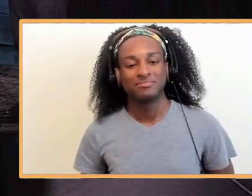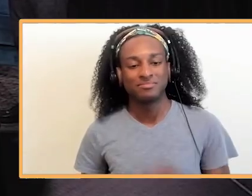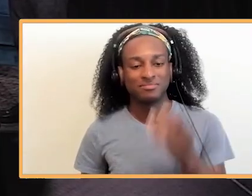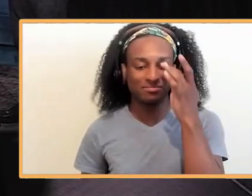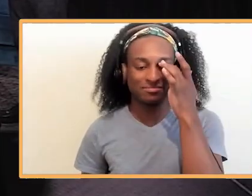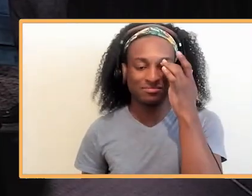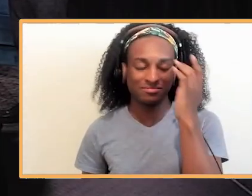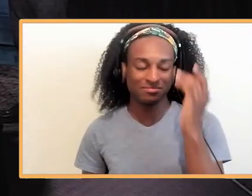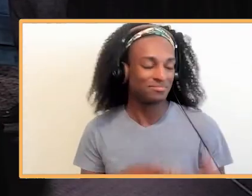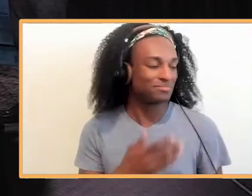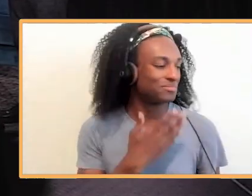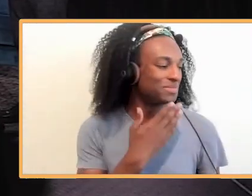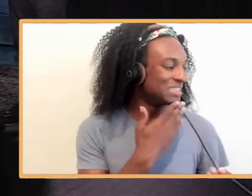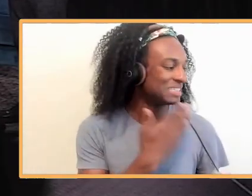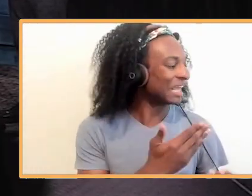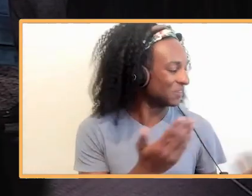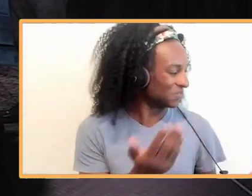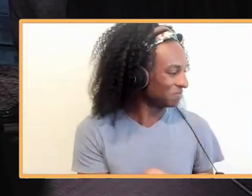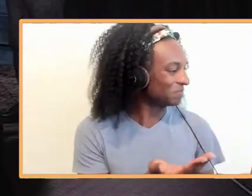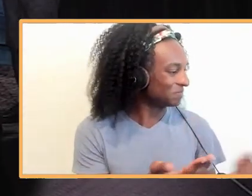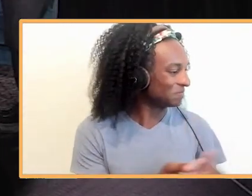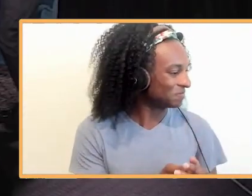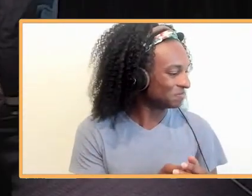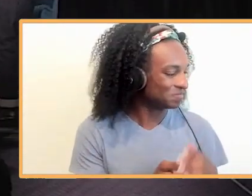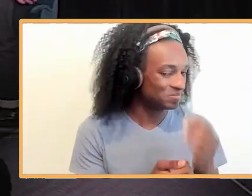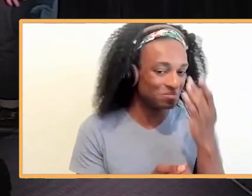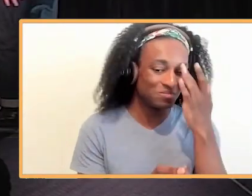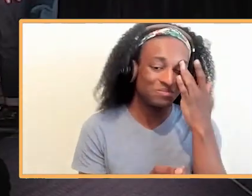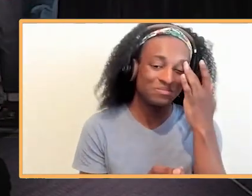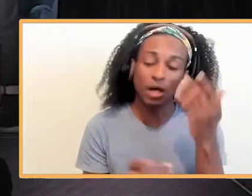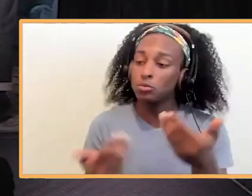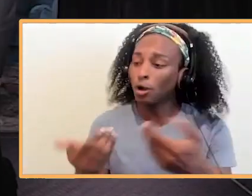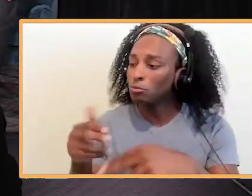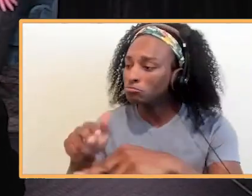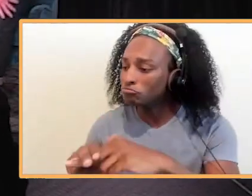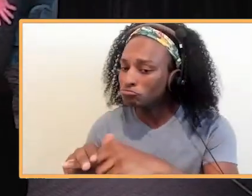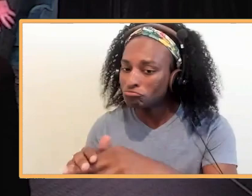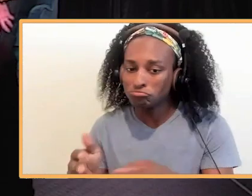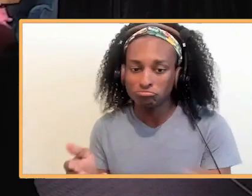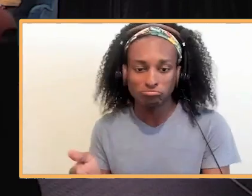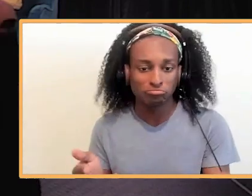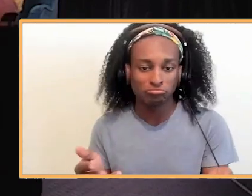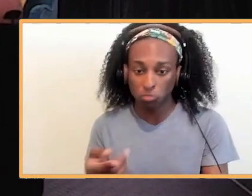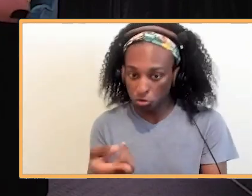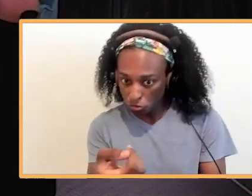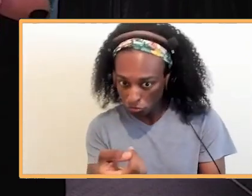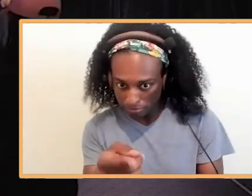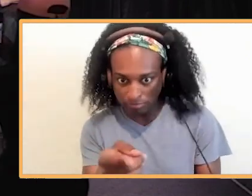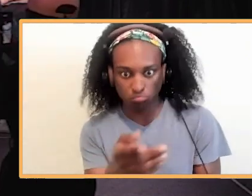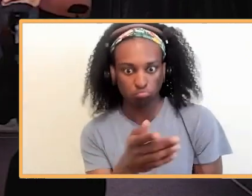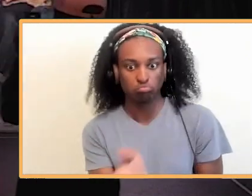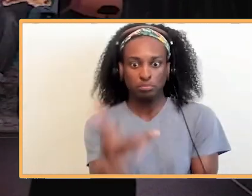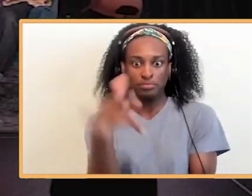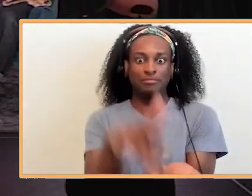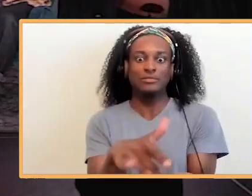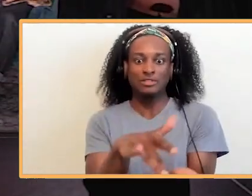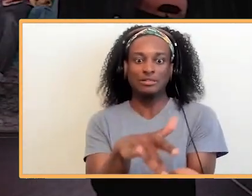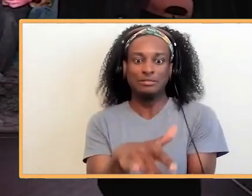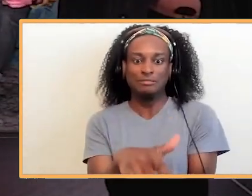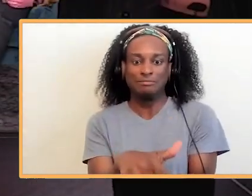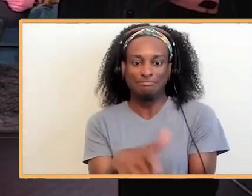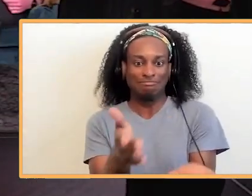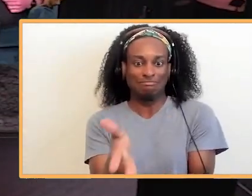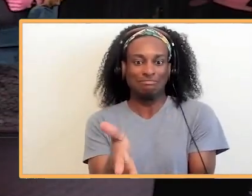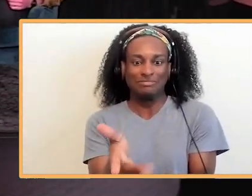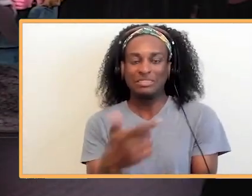Thank you for being here. Have a seat. Let us get you right here. Oh, goodness. You front and center. Oh, my yes, goodness. I'm just